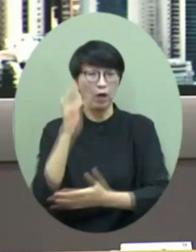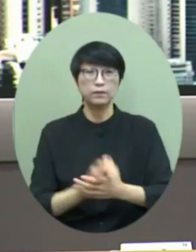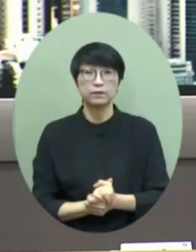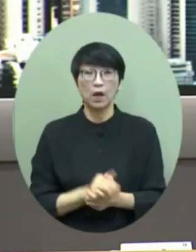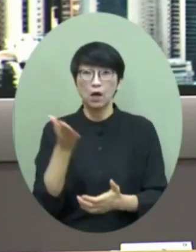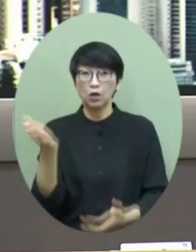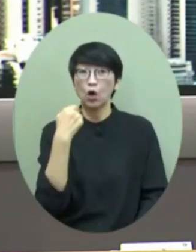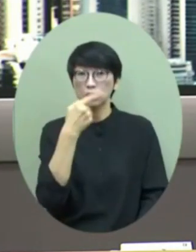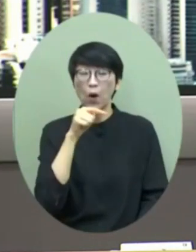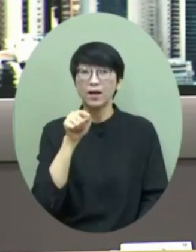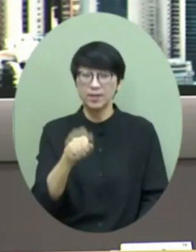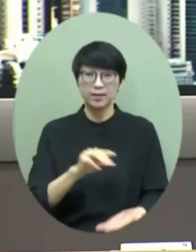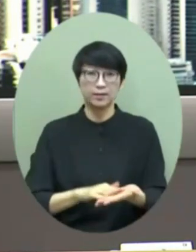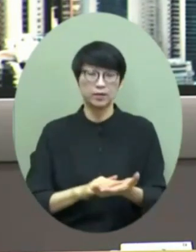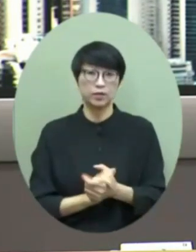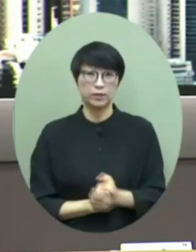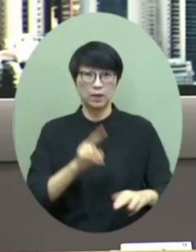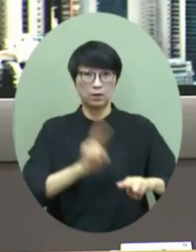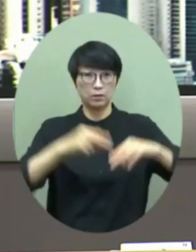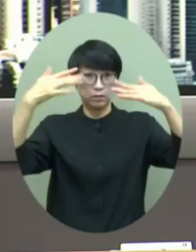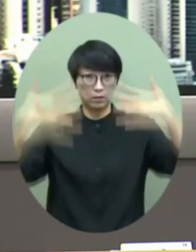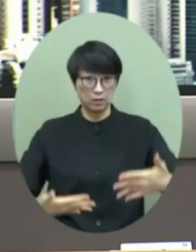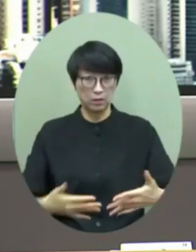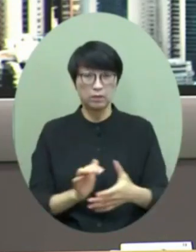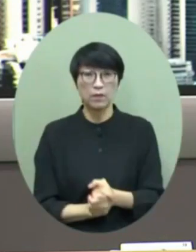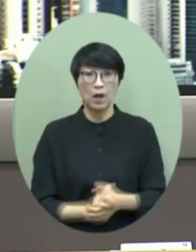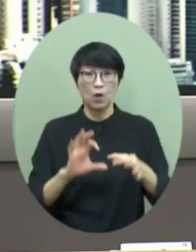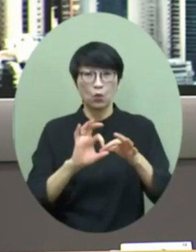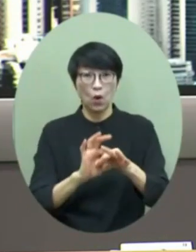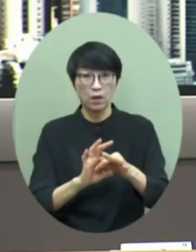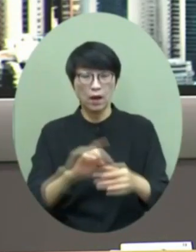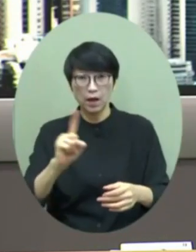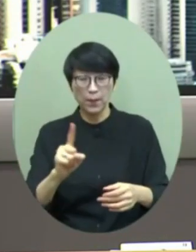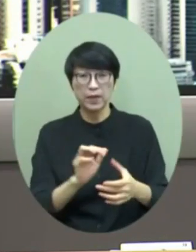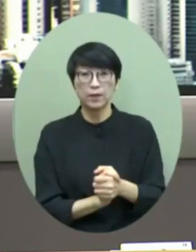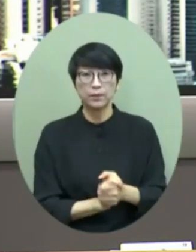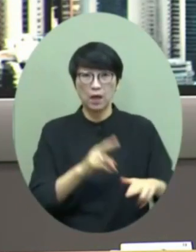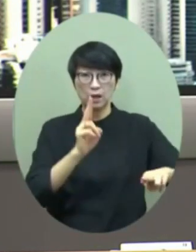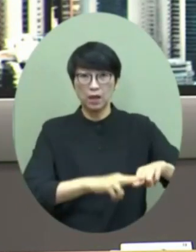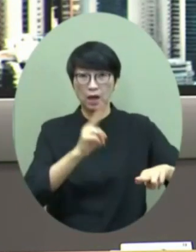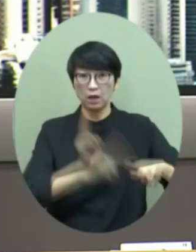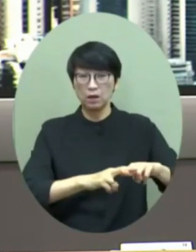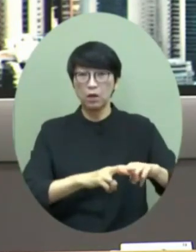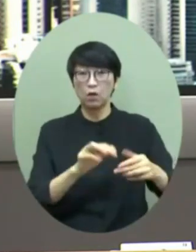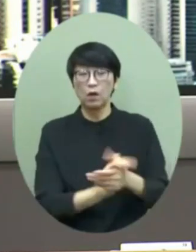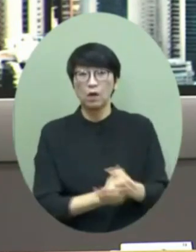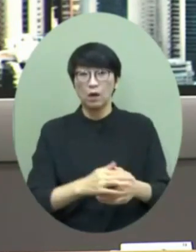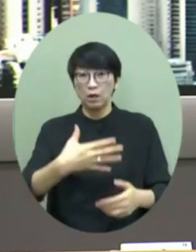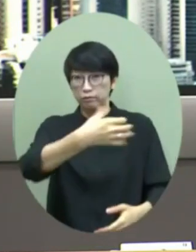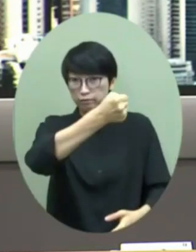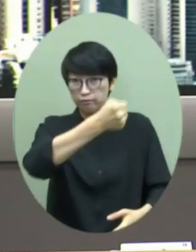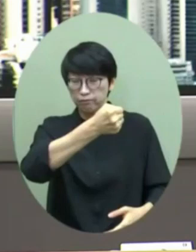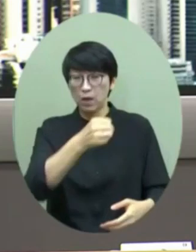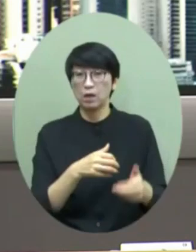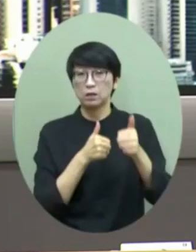important speech on the 1st of July. He pointed out exactly this point, That is, for one country, two systems, the understanding